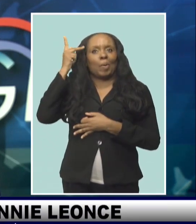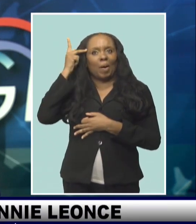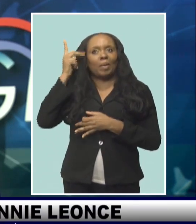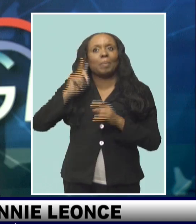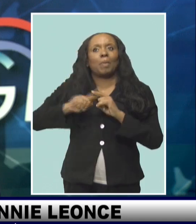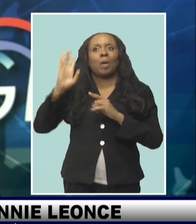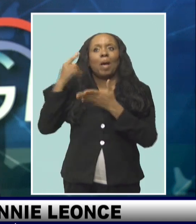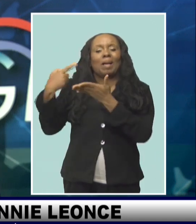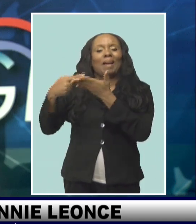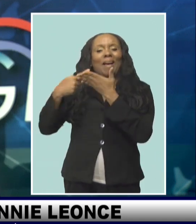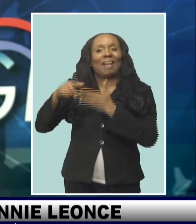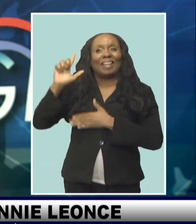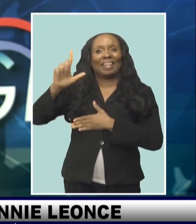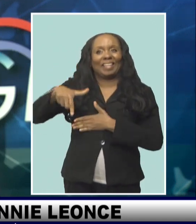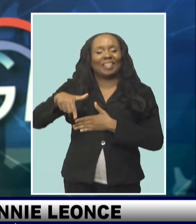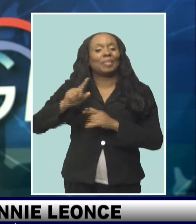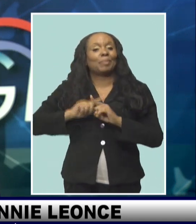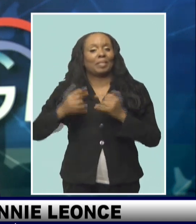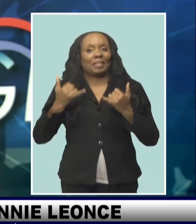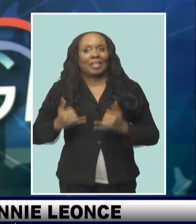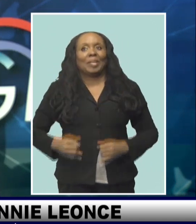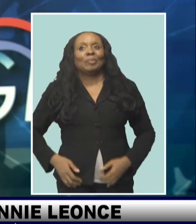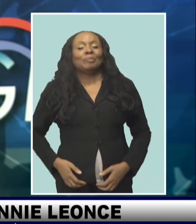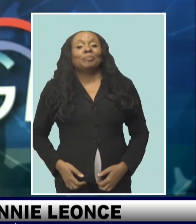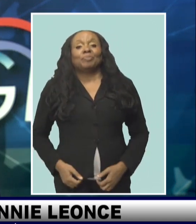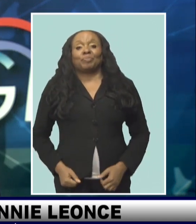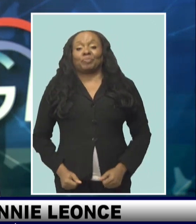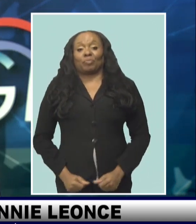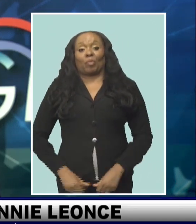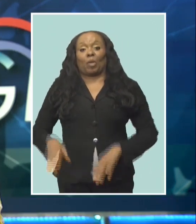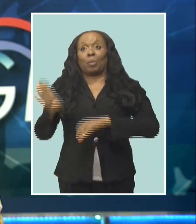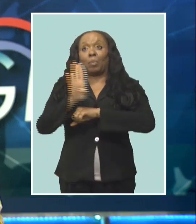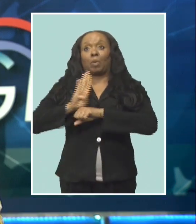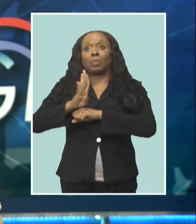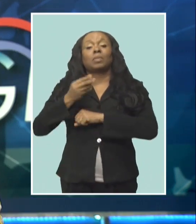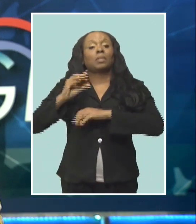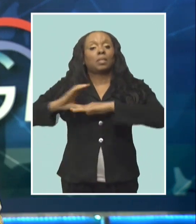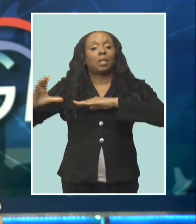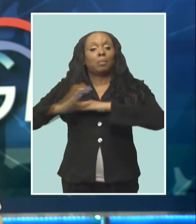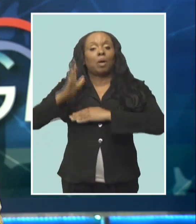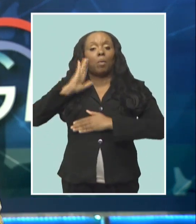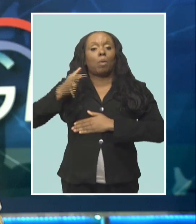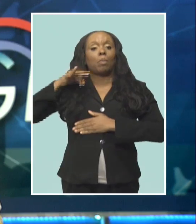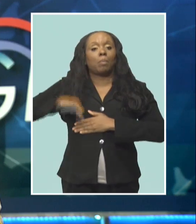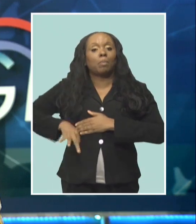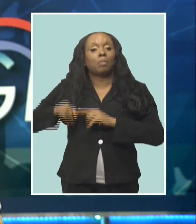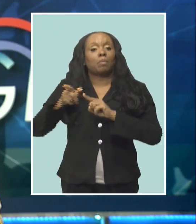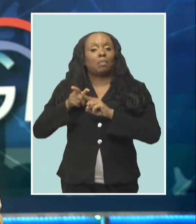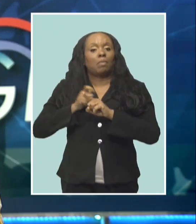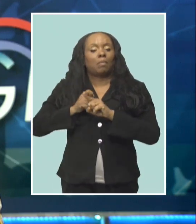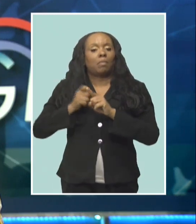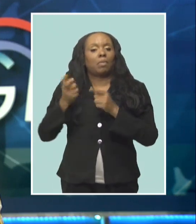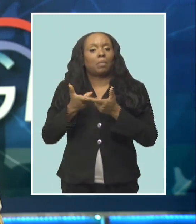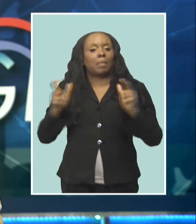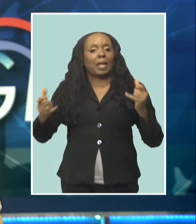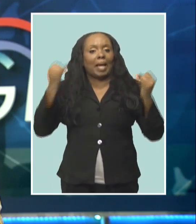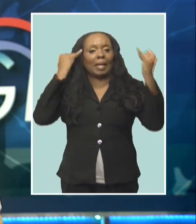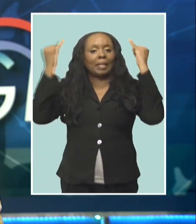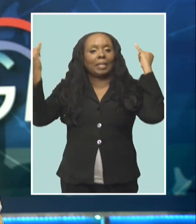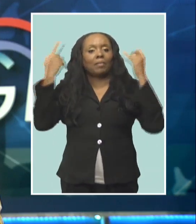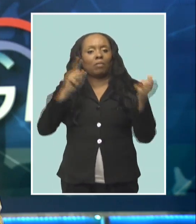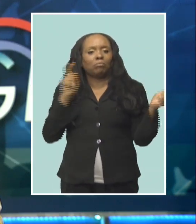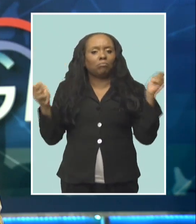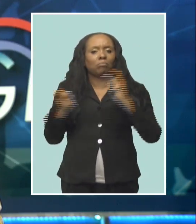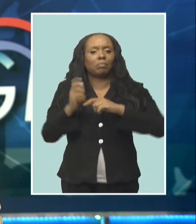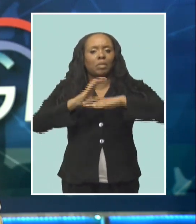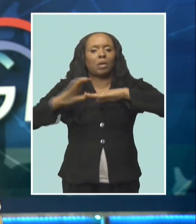little later in the news. But first, Barbados and its regional neighbors will benefit from a major initiative to reshape the